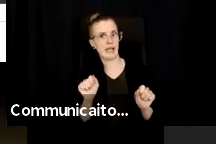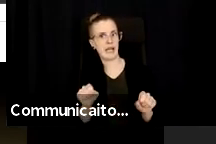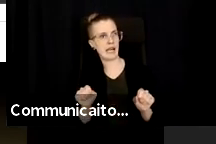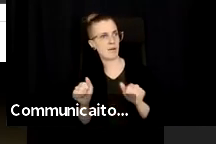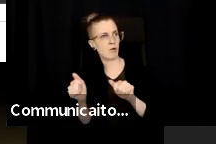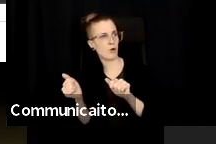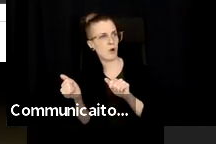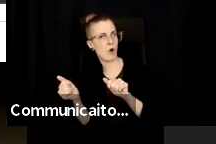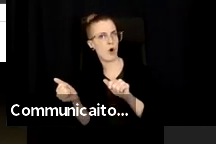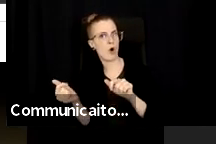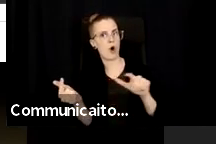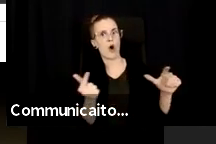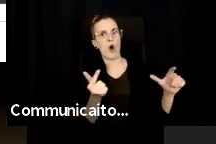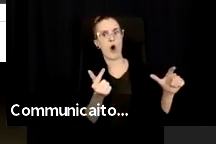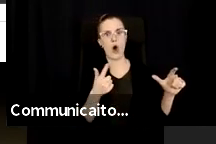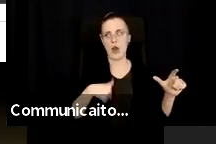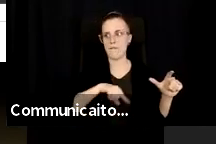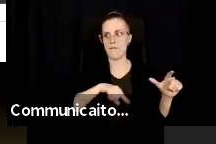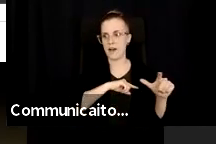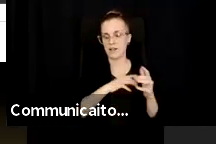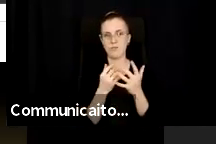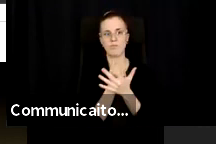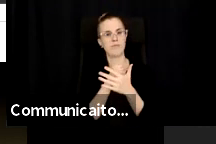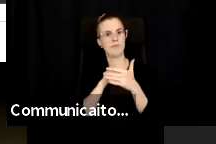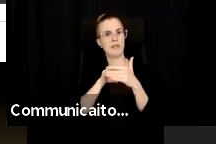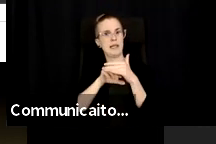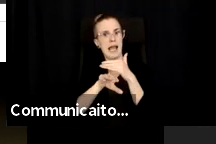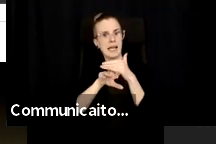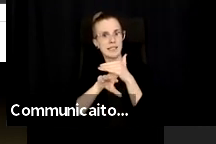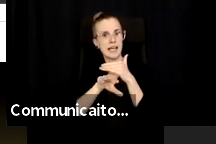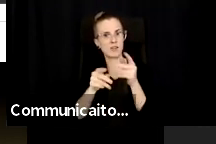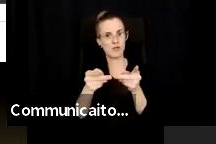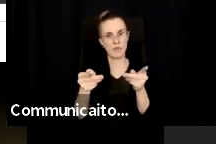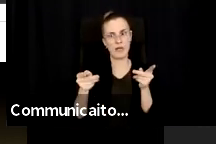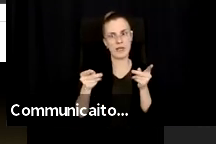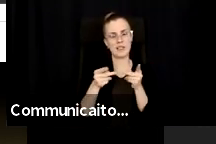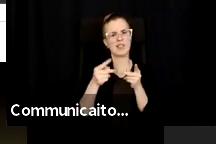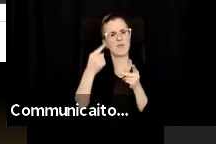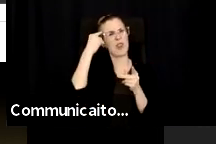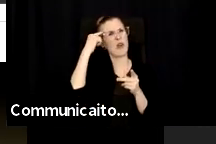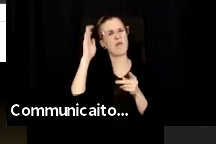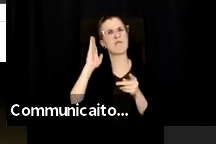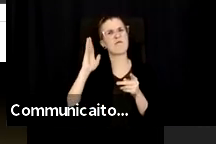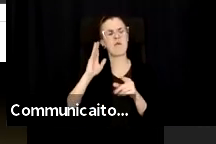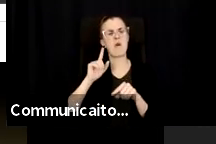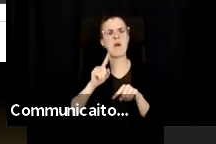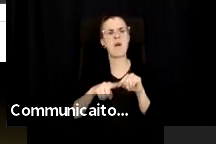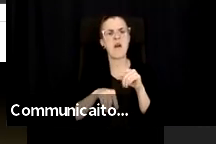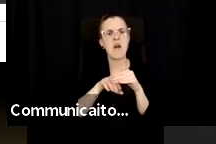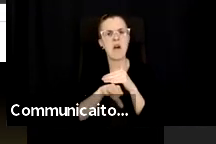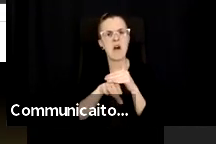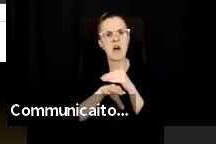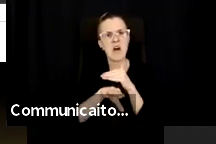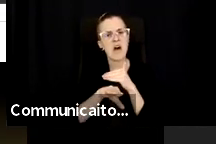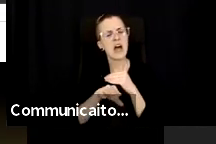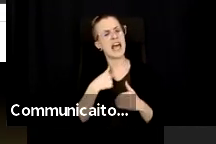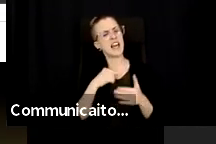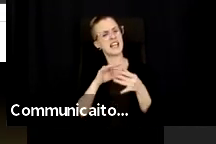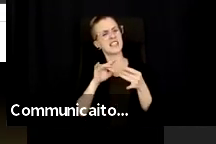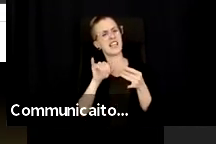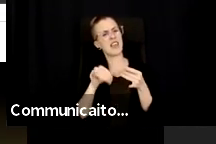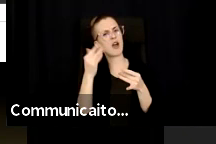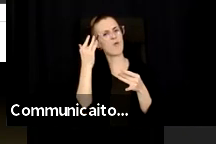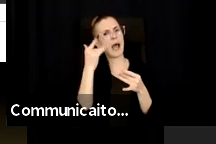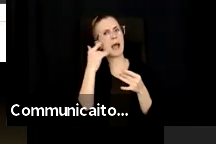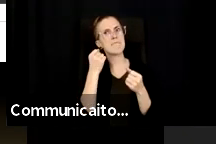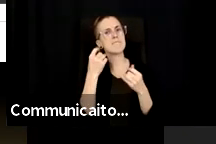to places we never thought we could get. And I say that because many of us sat around the table years